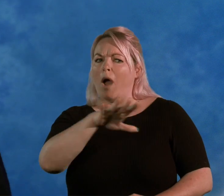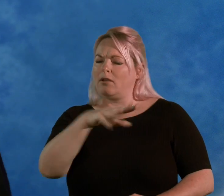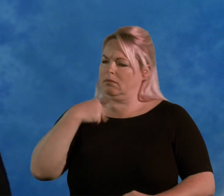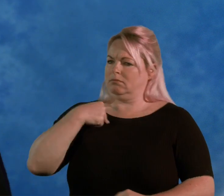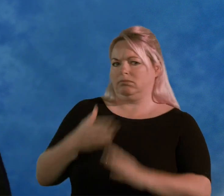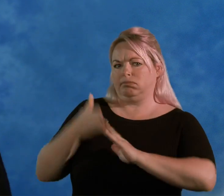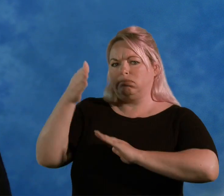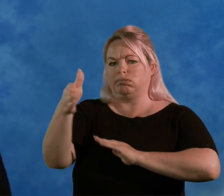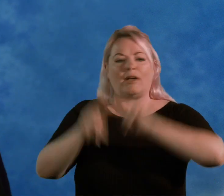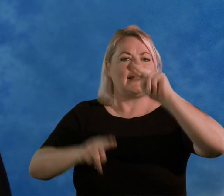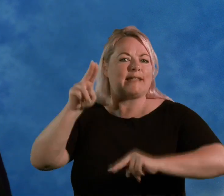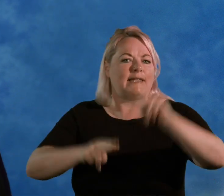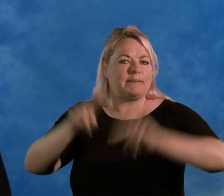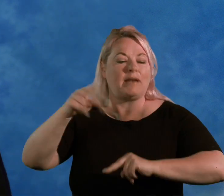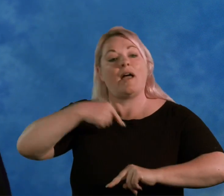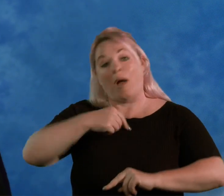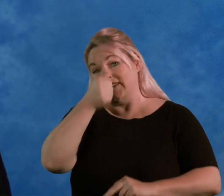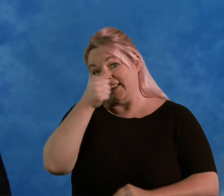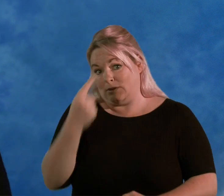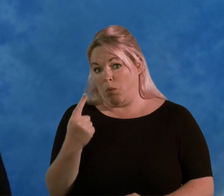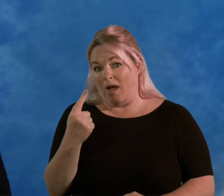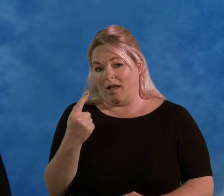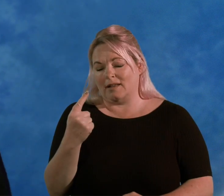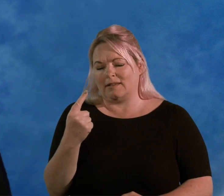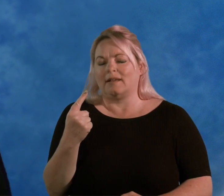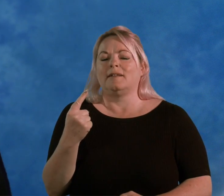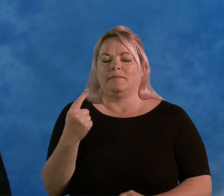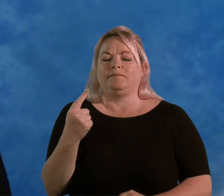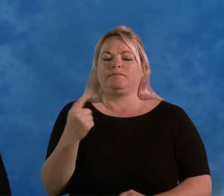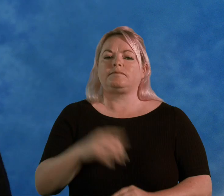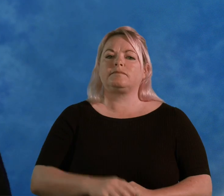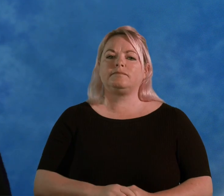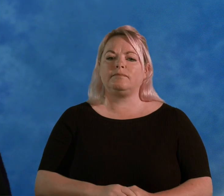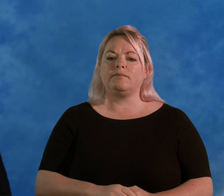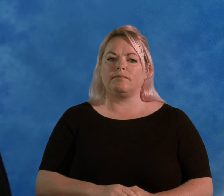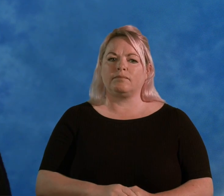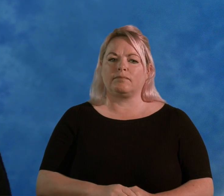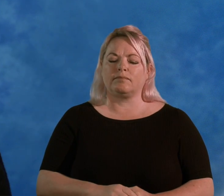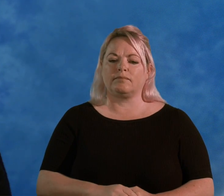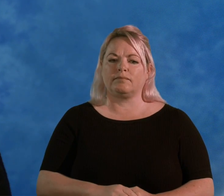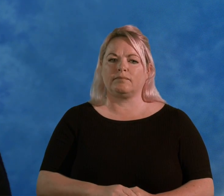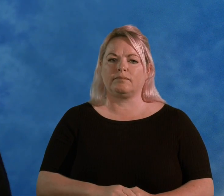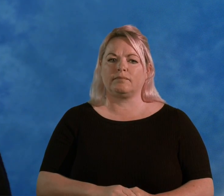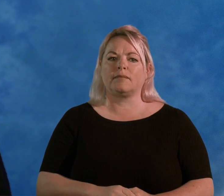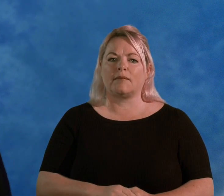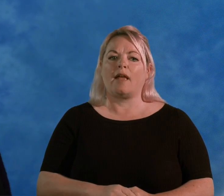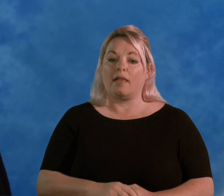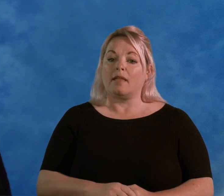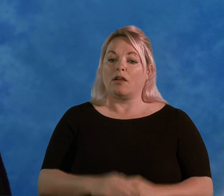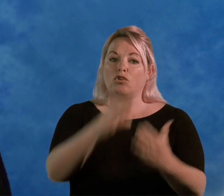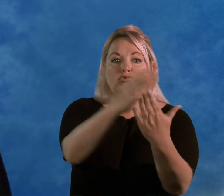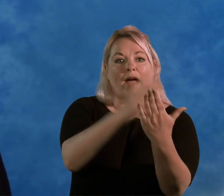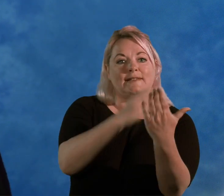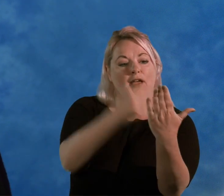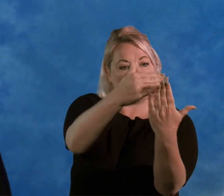for assessment at the age of 61. And indeed, they said I would fit